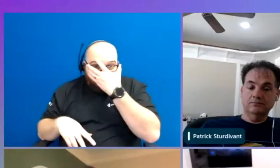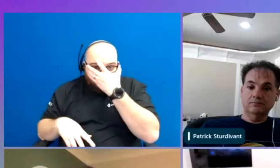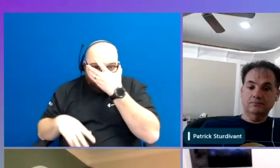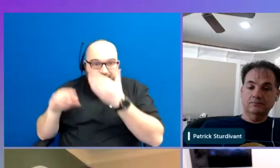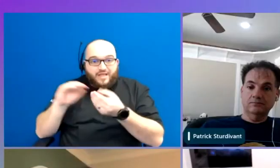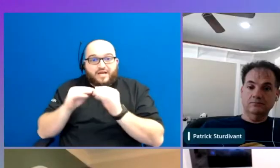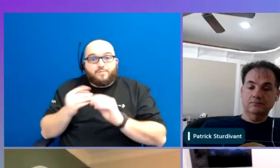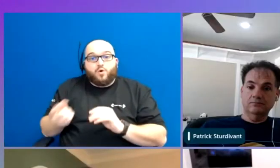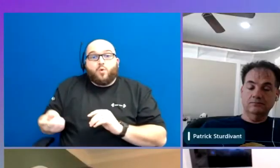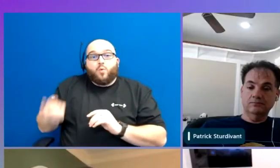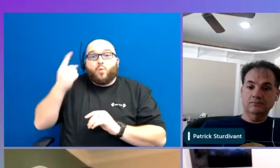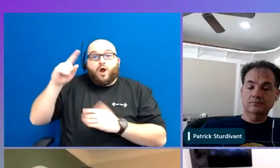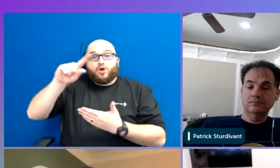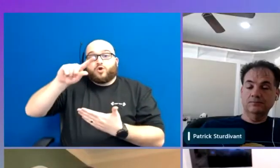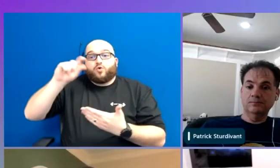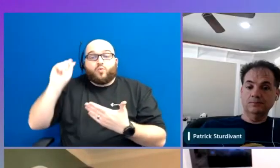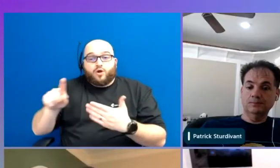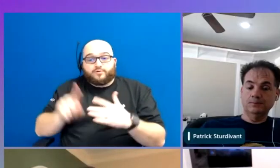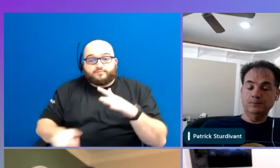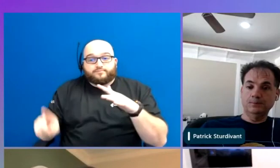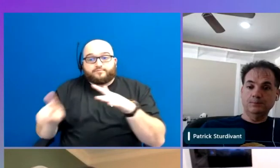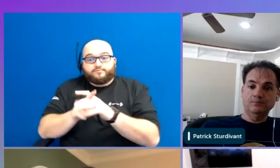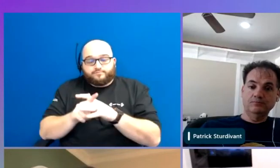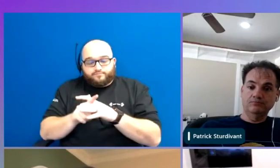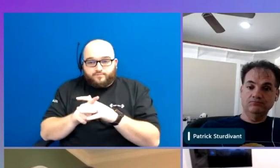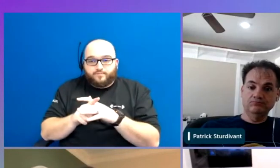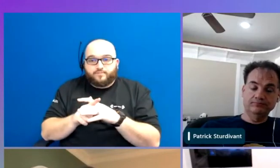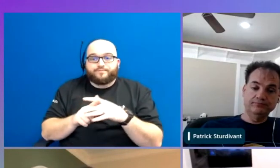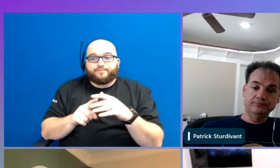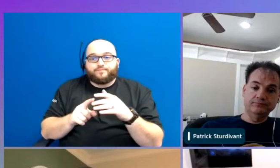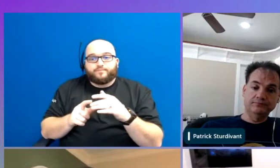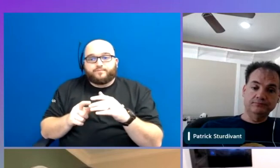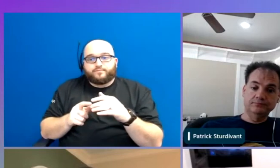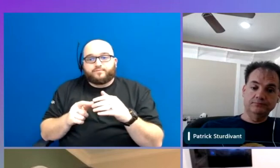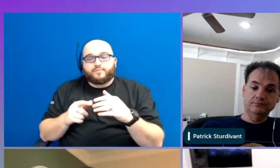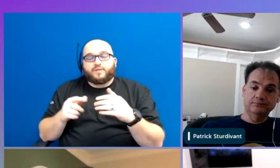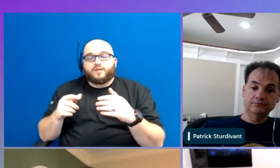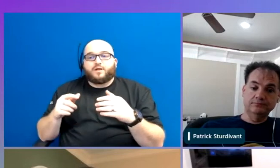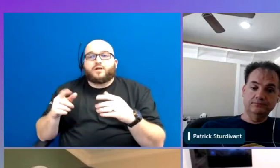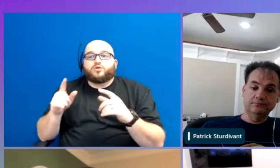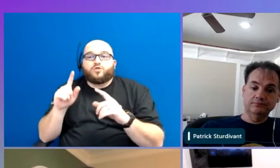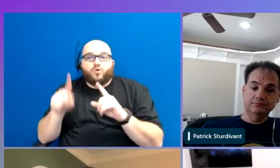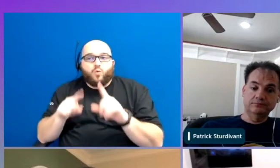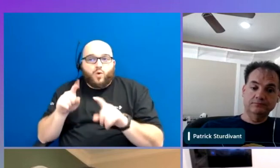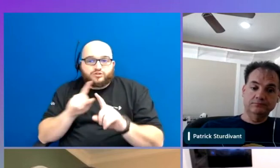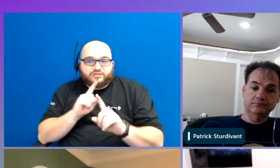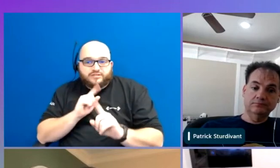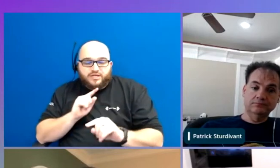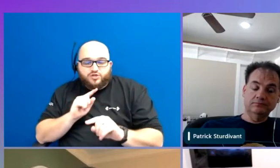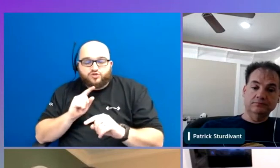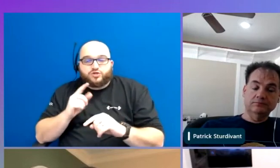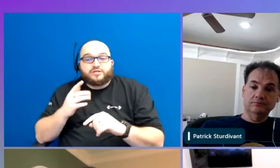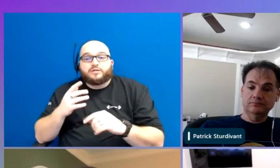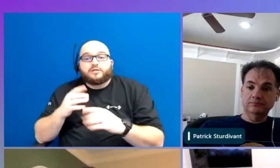question that has been upvoted in the Q&A